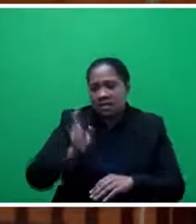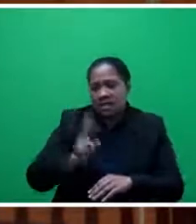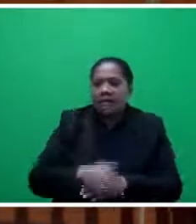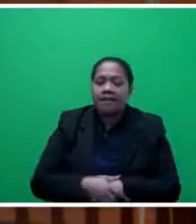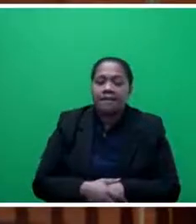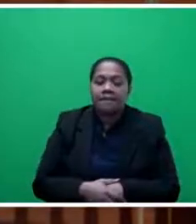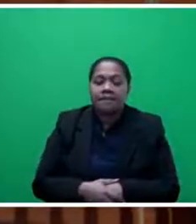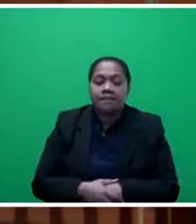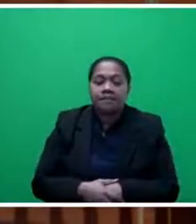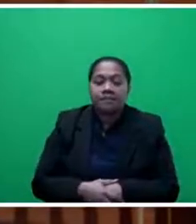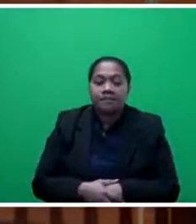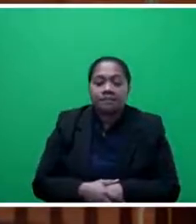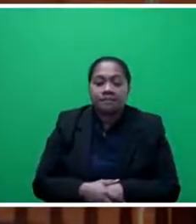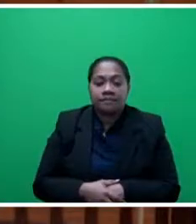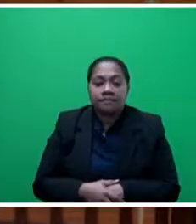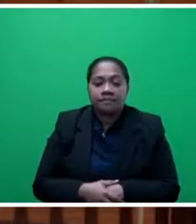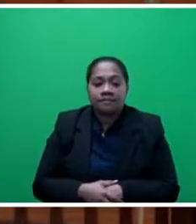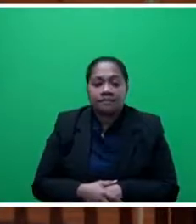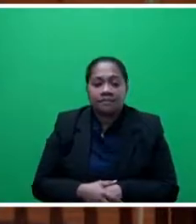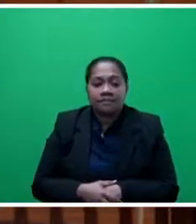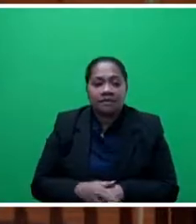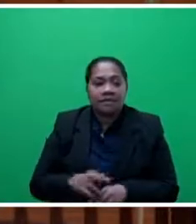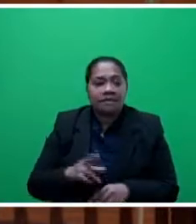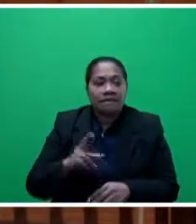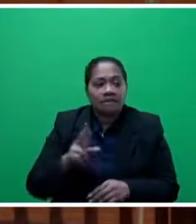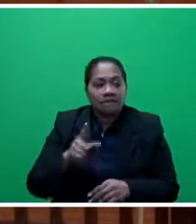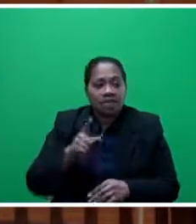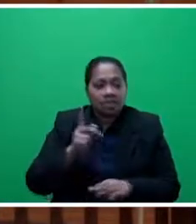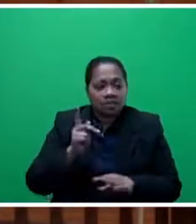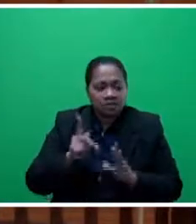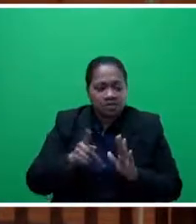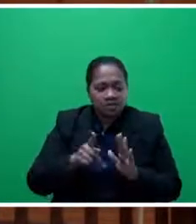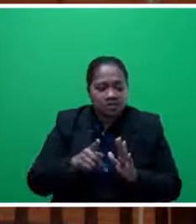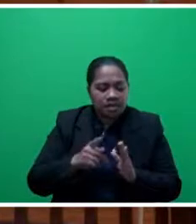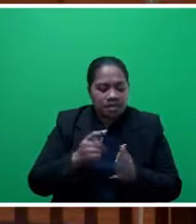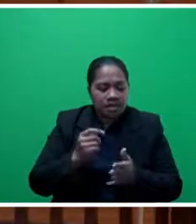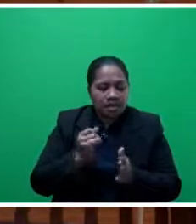primary industries, which the government refused again.